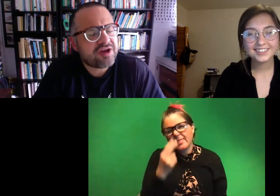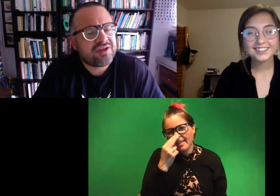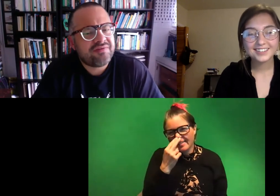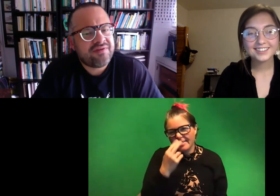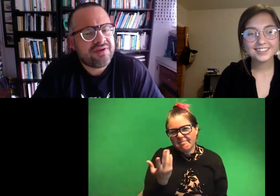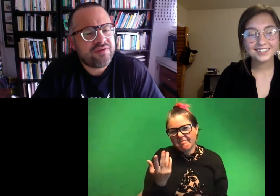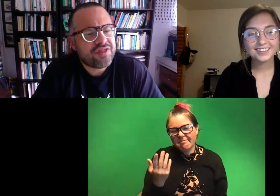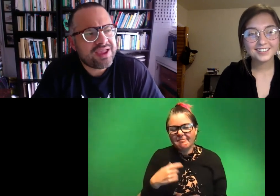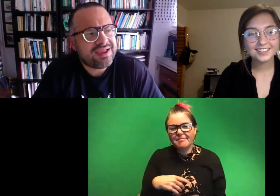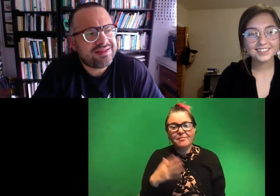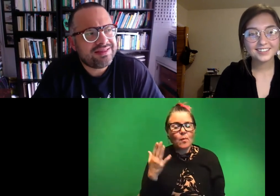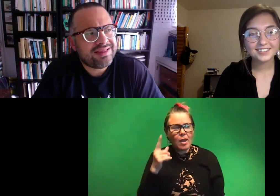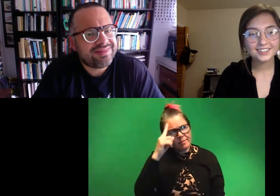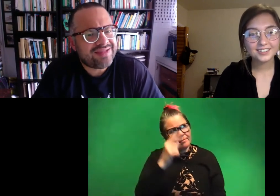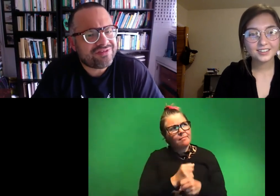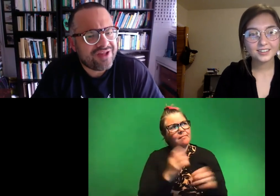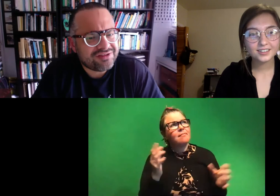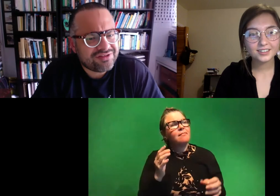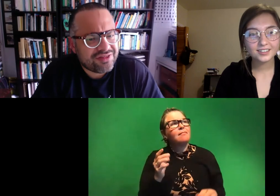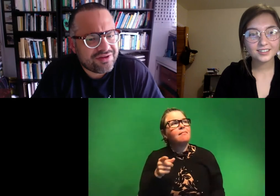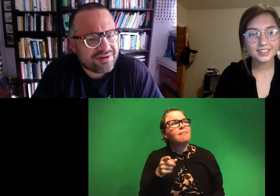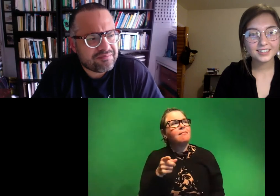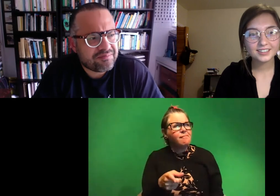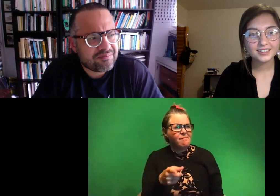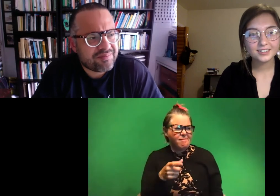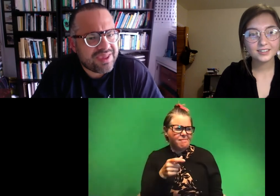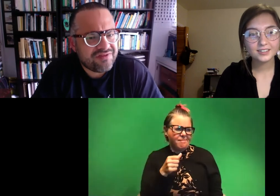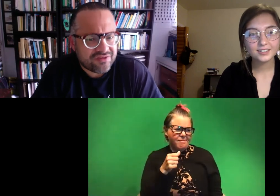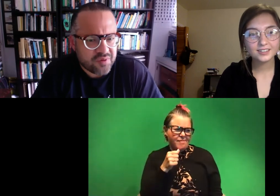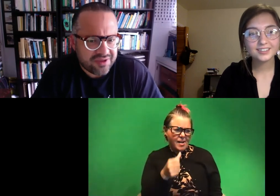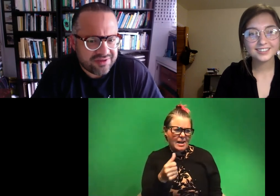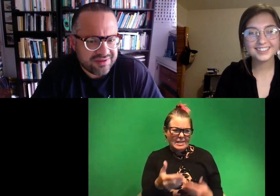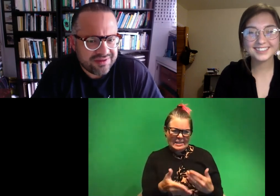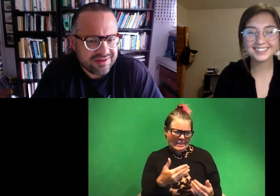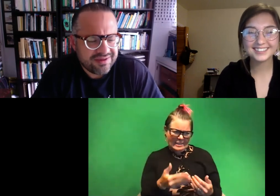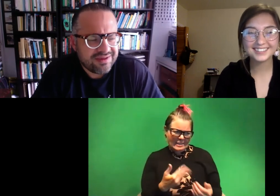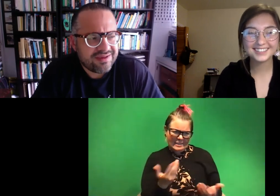It's funny because if you think that's not the easiest way,